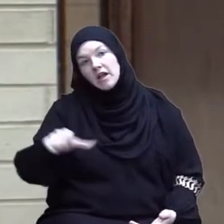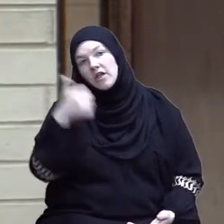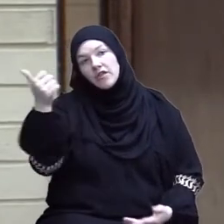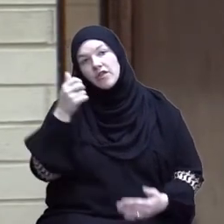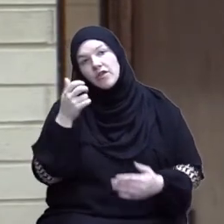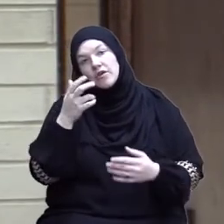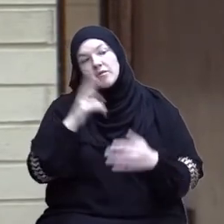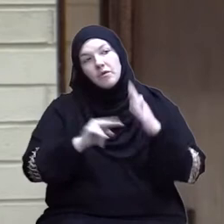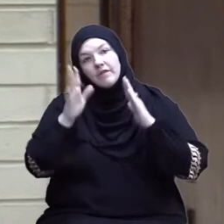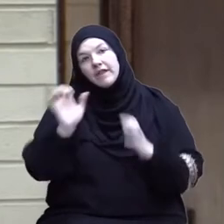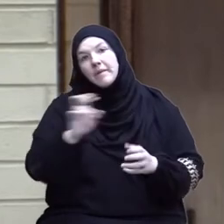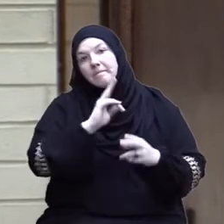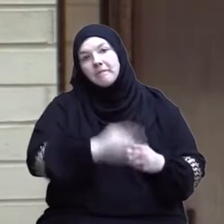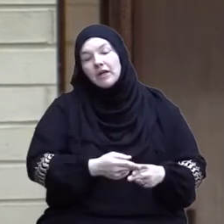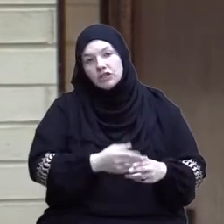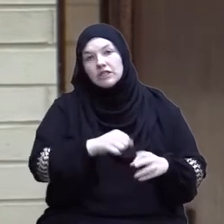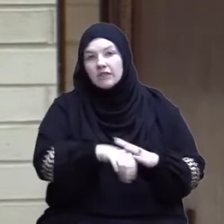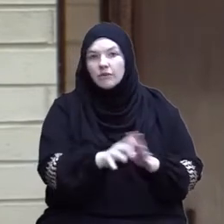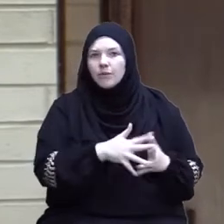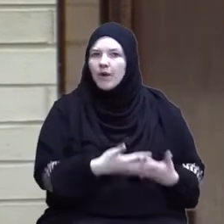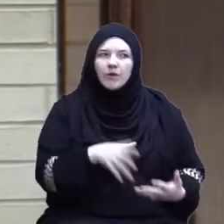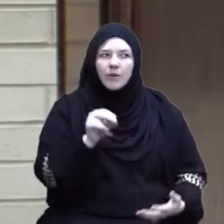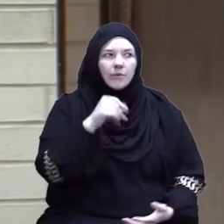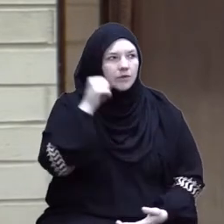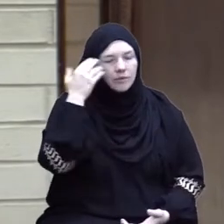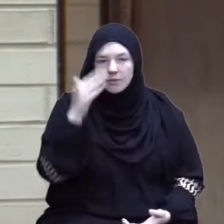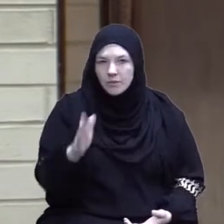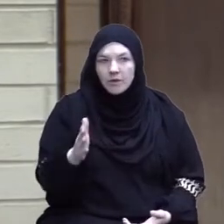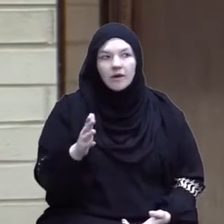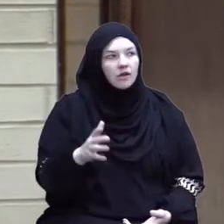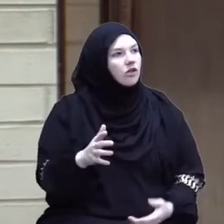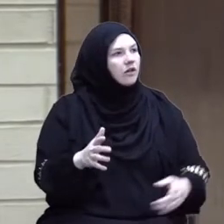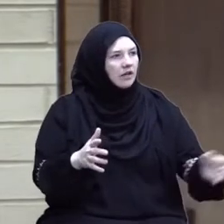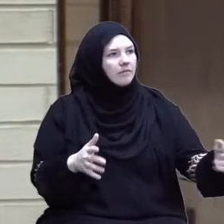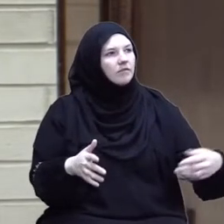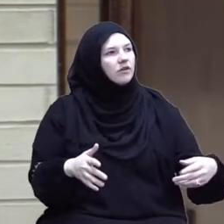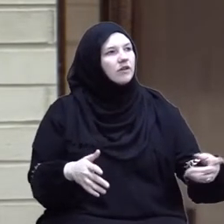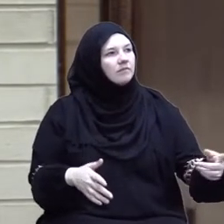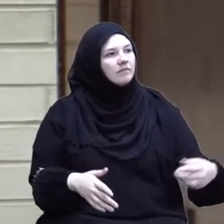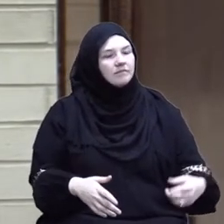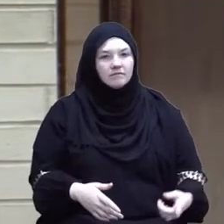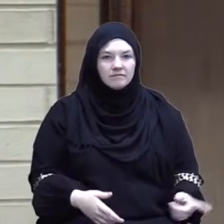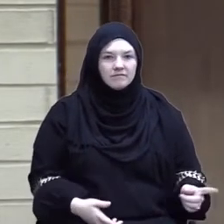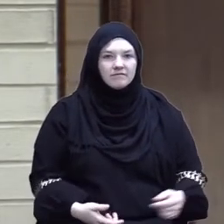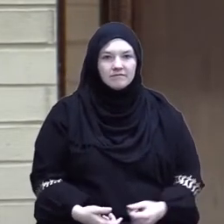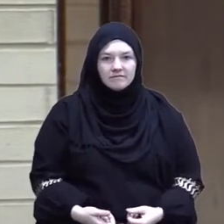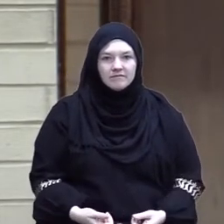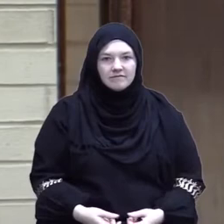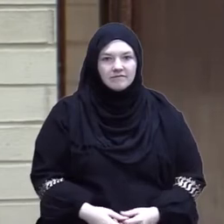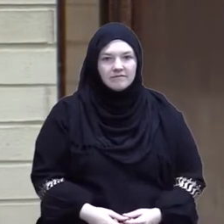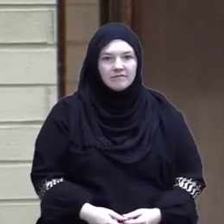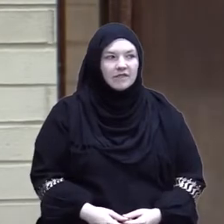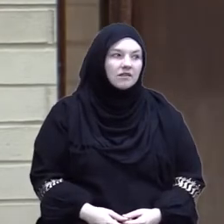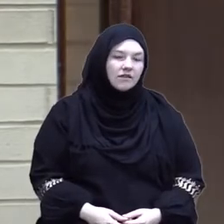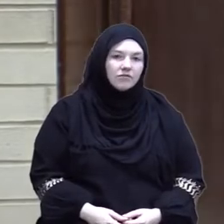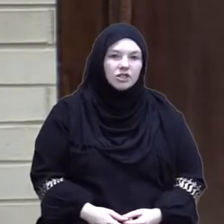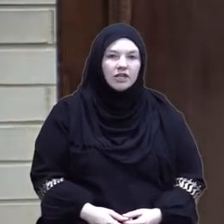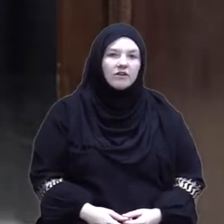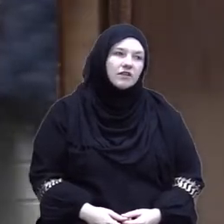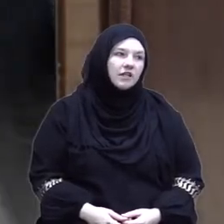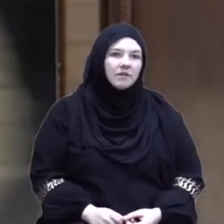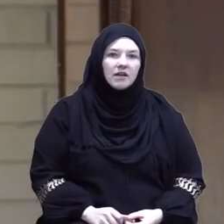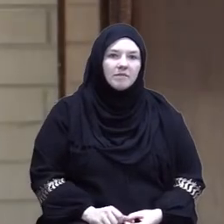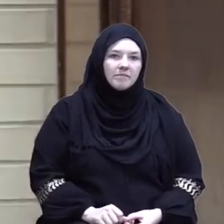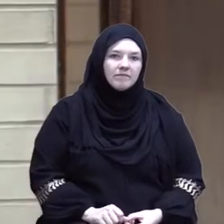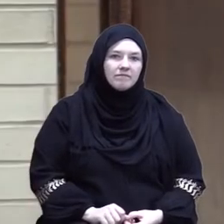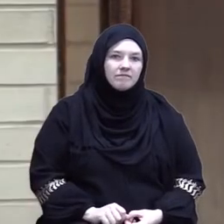is mentioned in the Quran? We don't. Do we know a third possible fate other than paradise